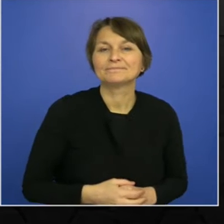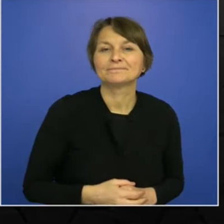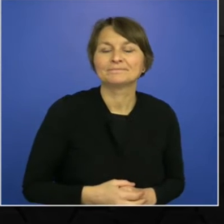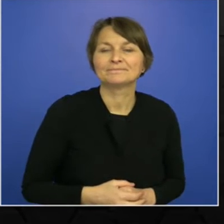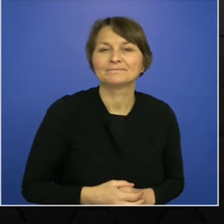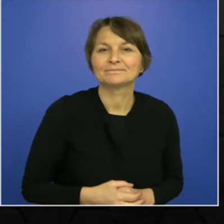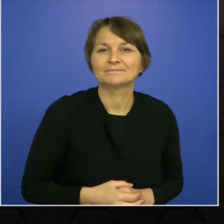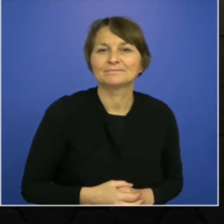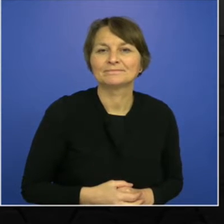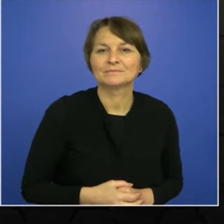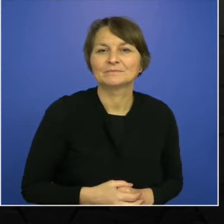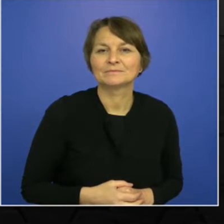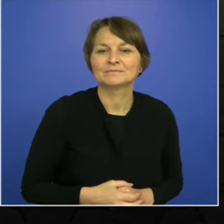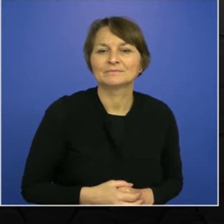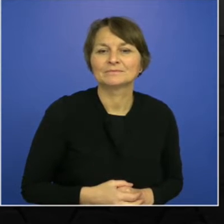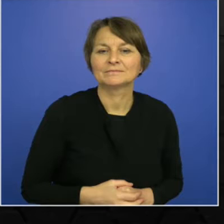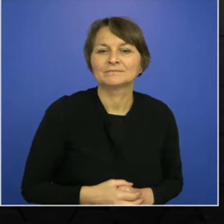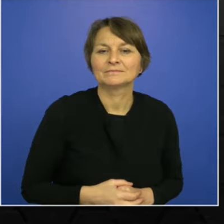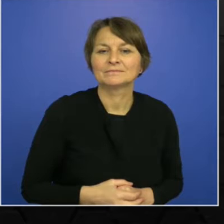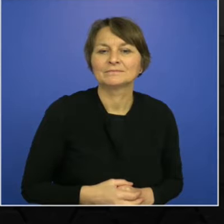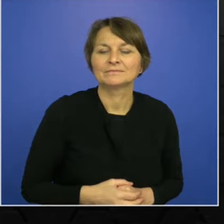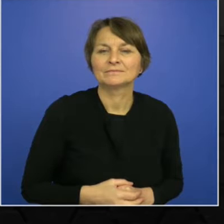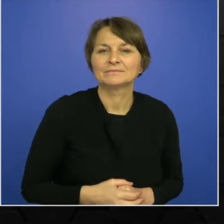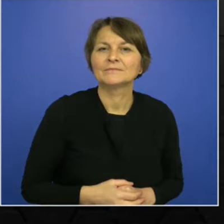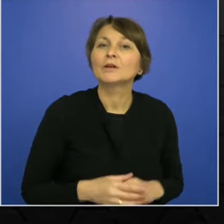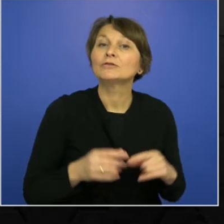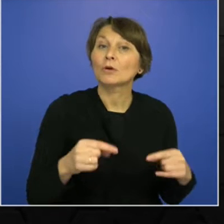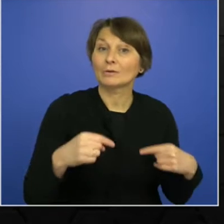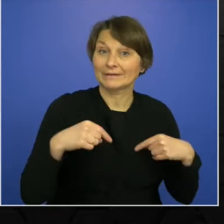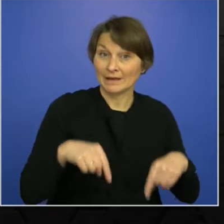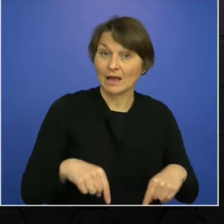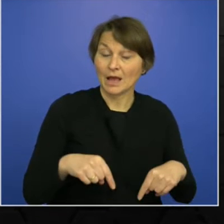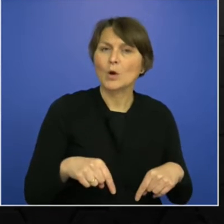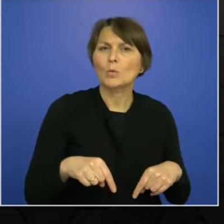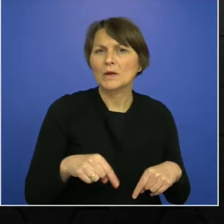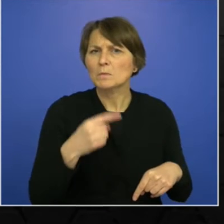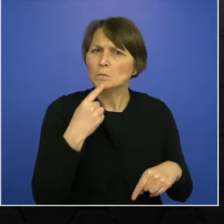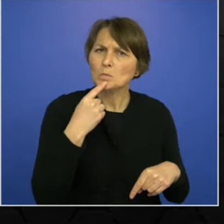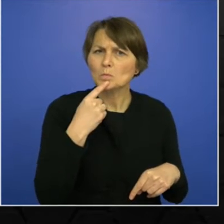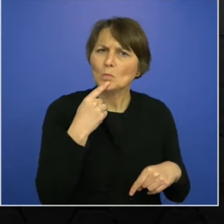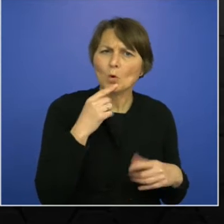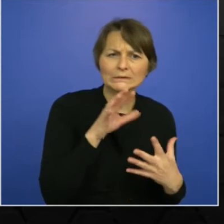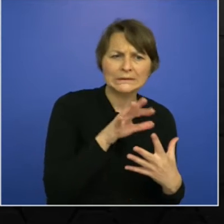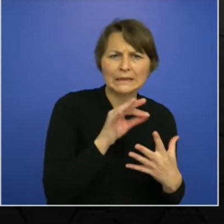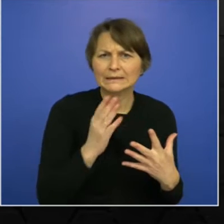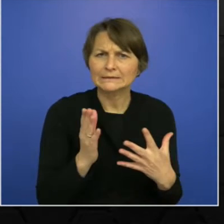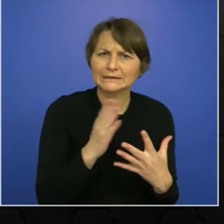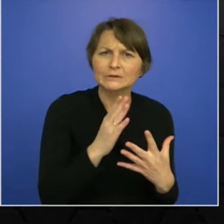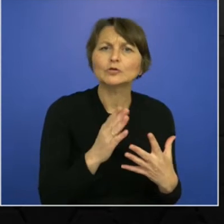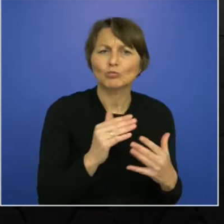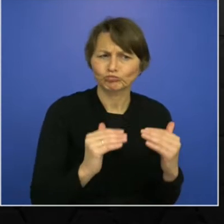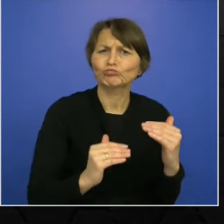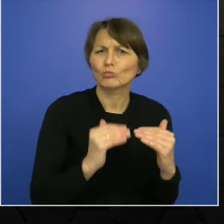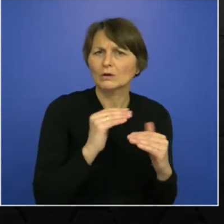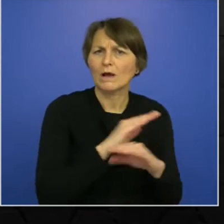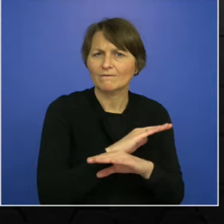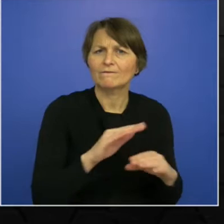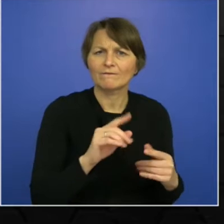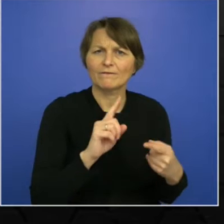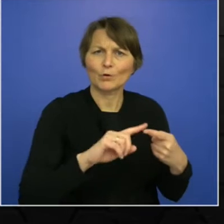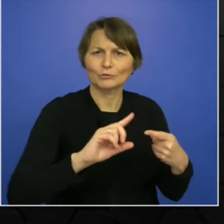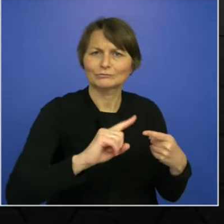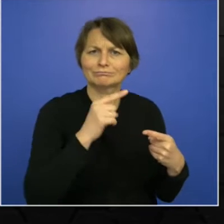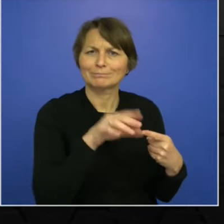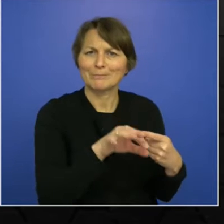our presentation, for our session, we select the free plan. It's more than enough. So we can click on review and